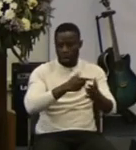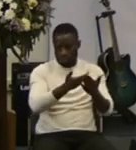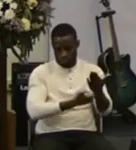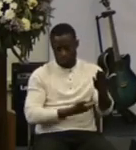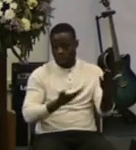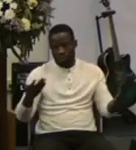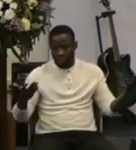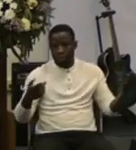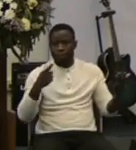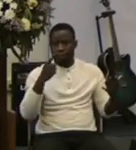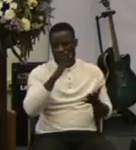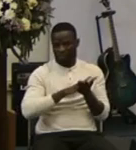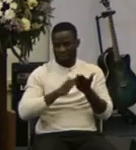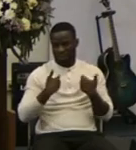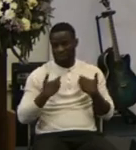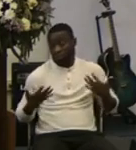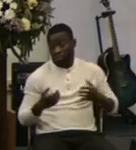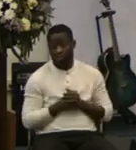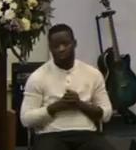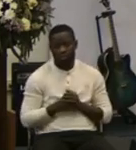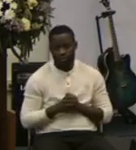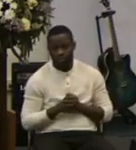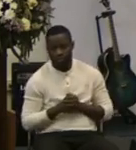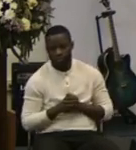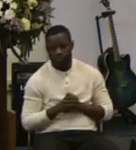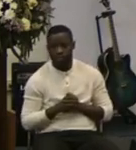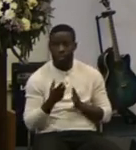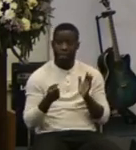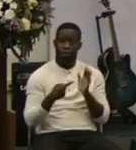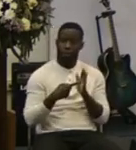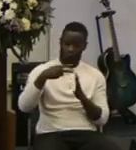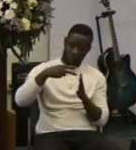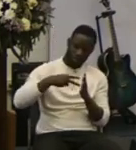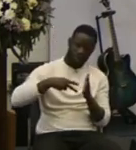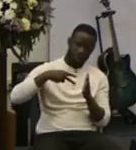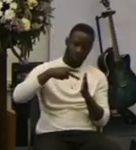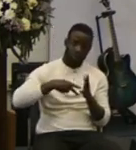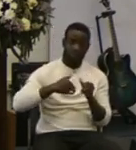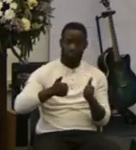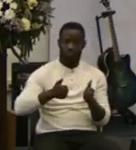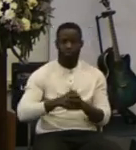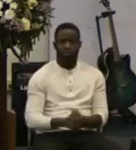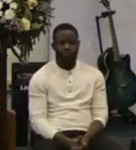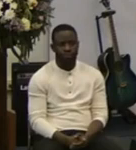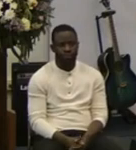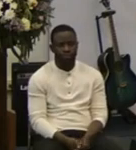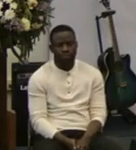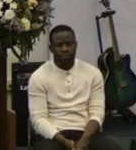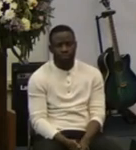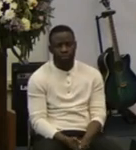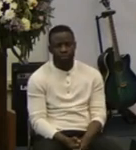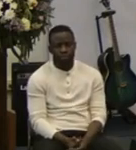such a long passage this morning, but you read it beautifully. Fantastic.